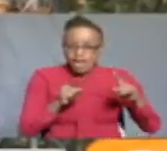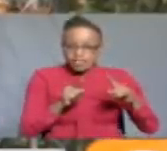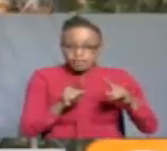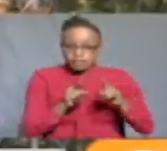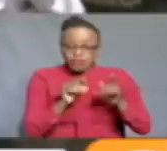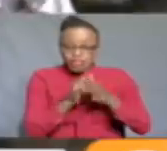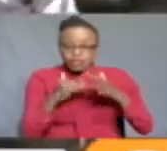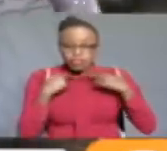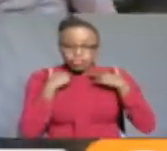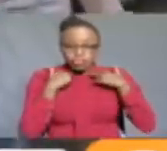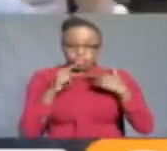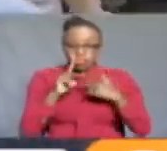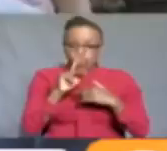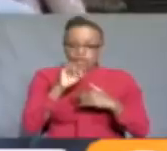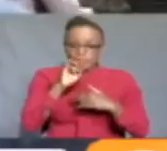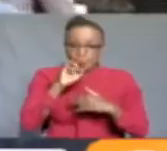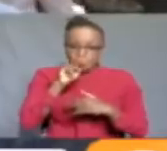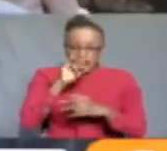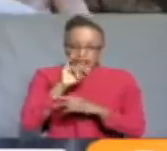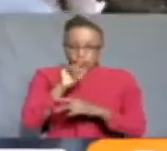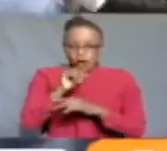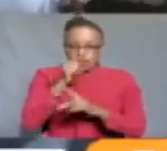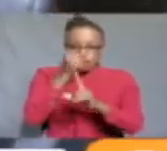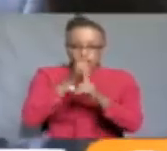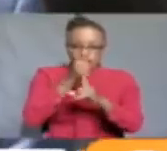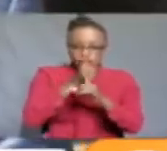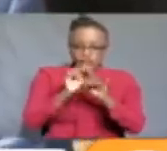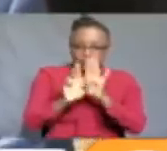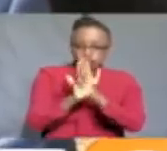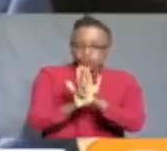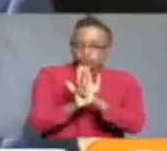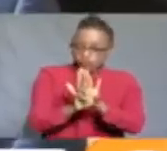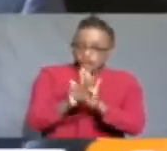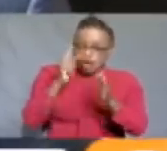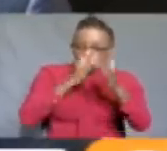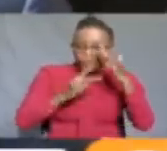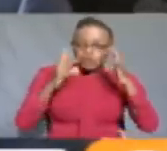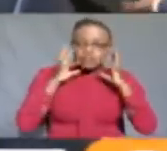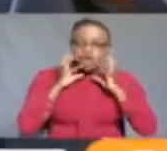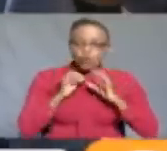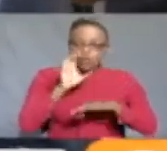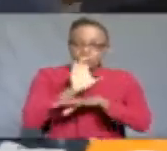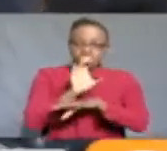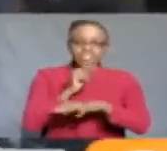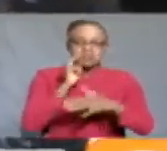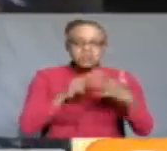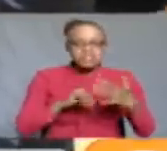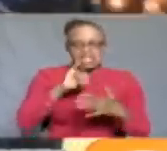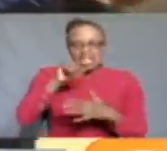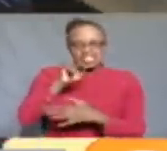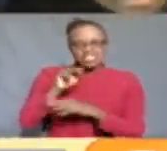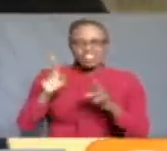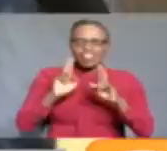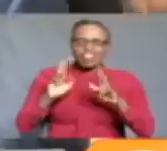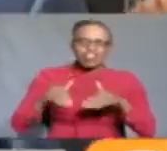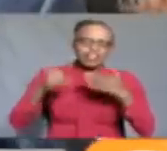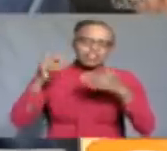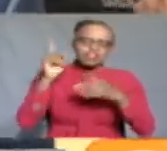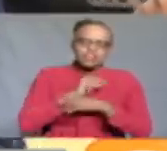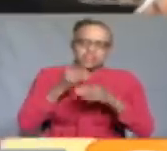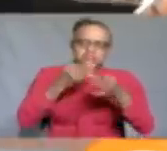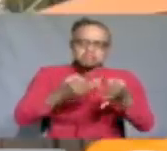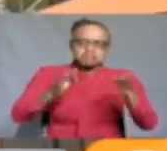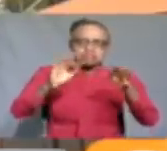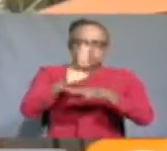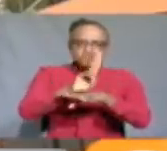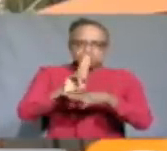tussle, Kimani Wanjenga, one of the advocates representing Prophet Owuor's church, says Jane willingly offered part of her property to